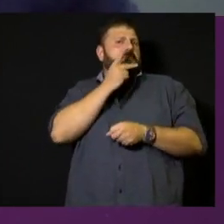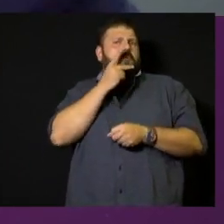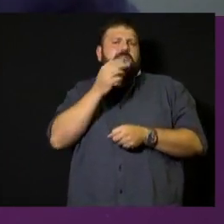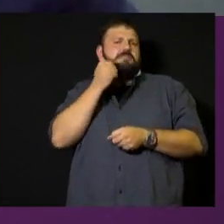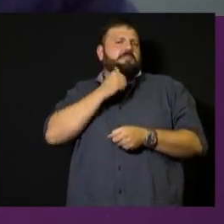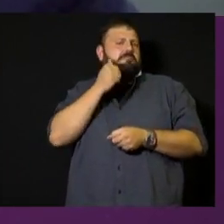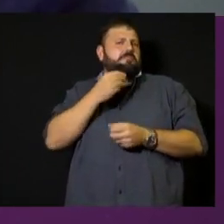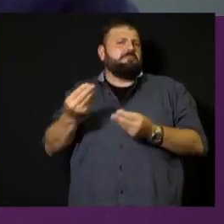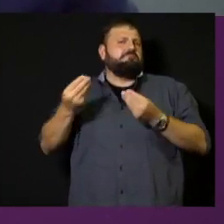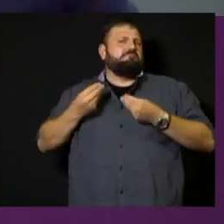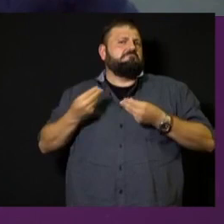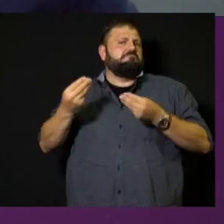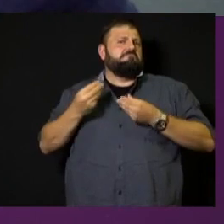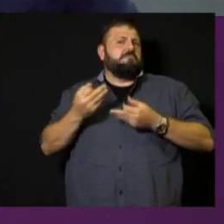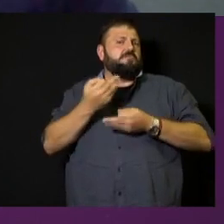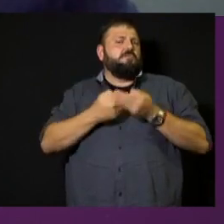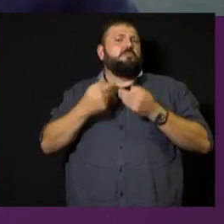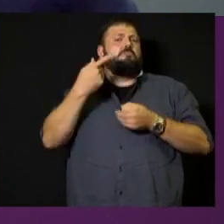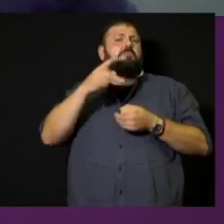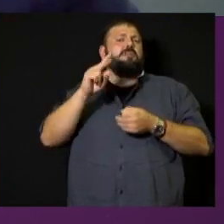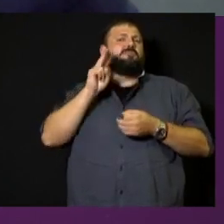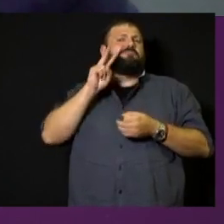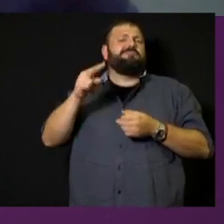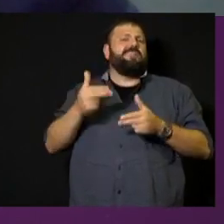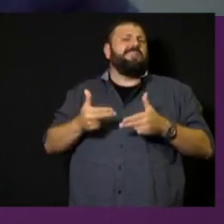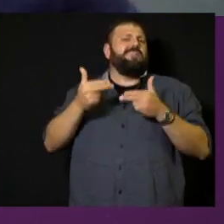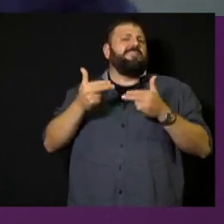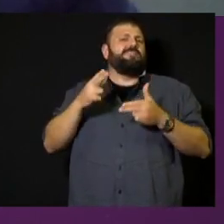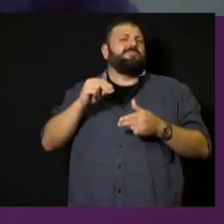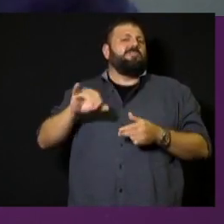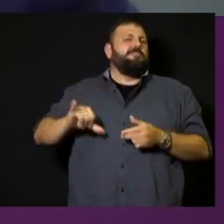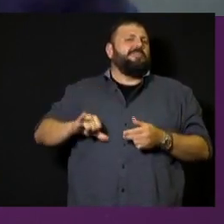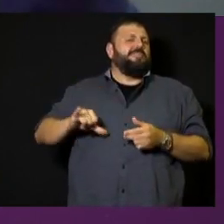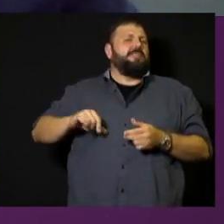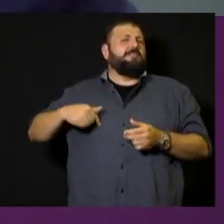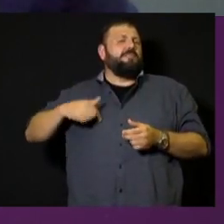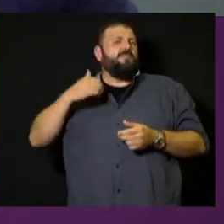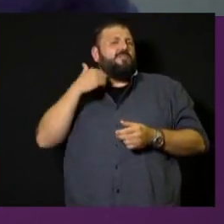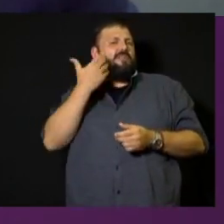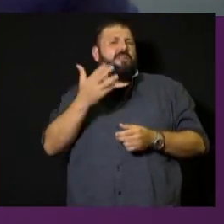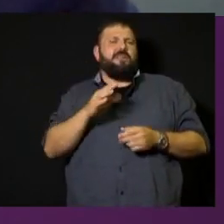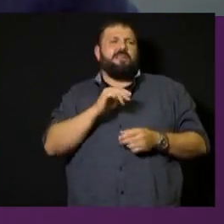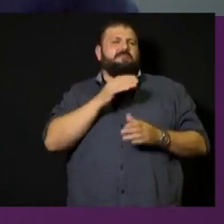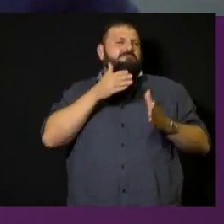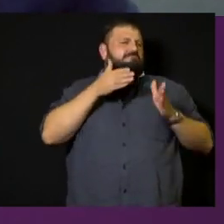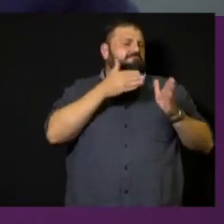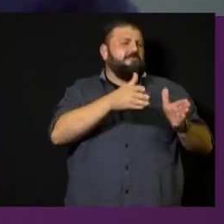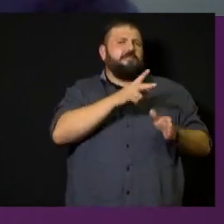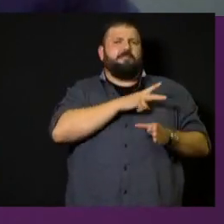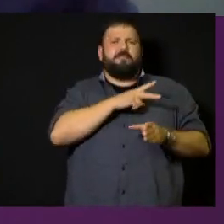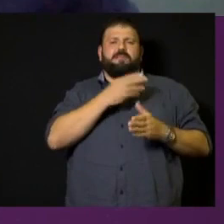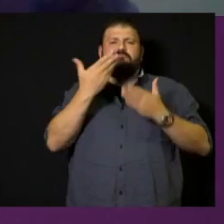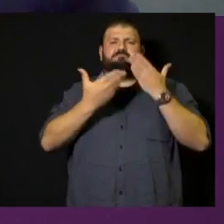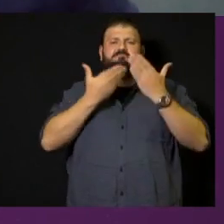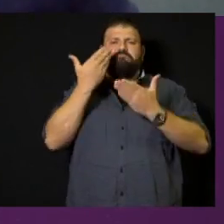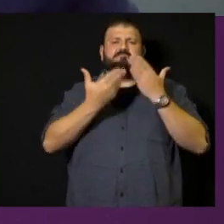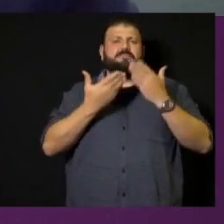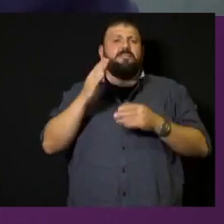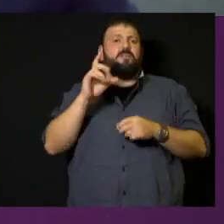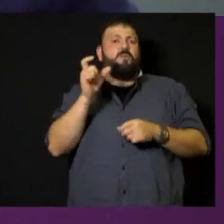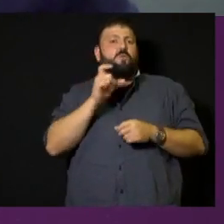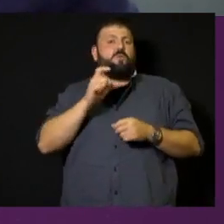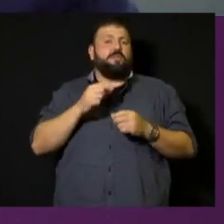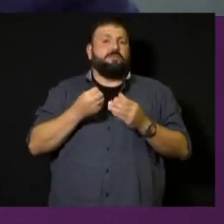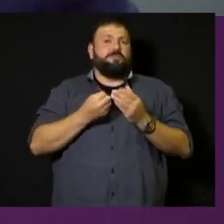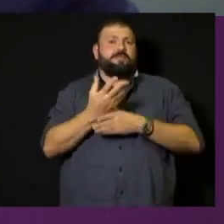But as a business, at the beginning, I was not so interested because I love my